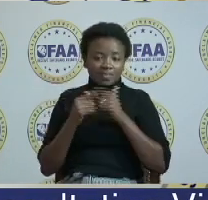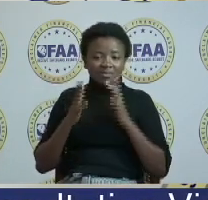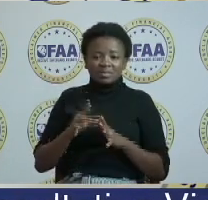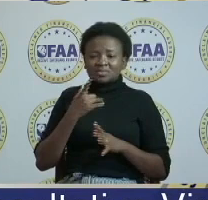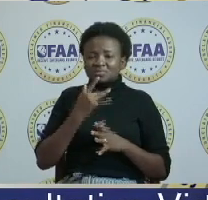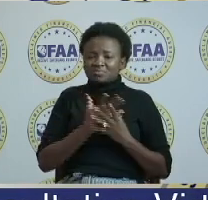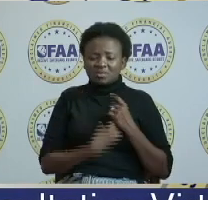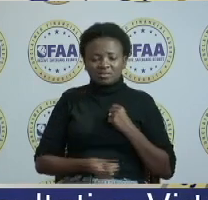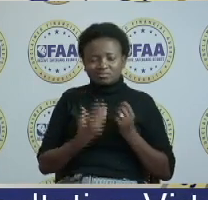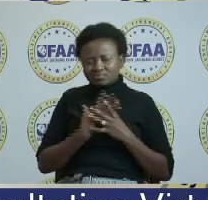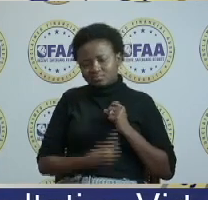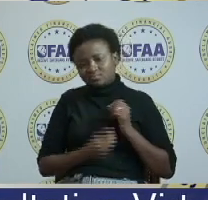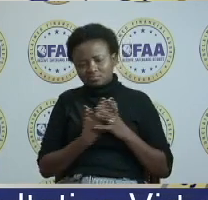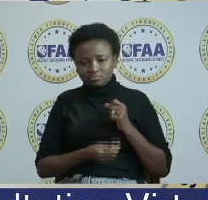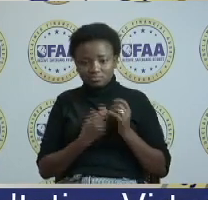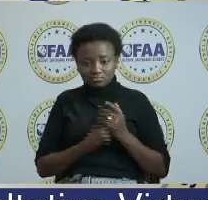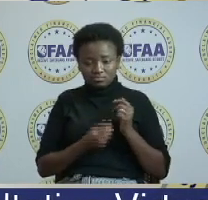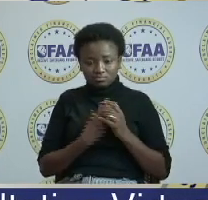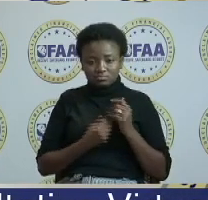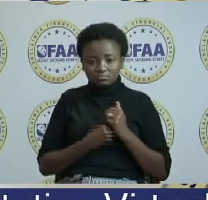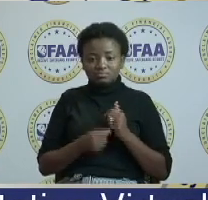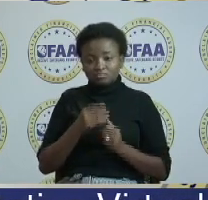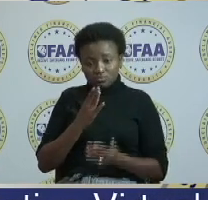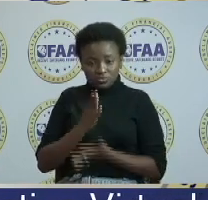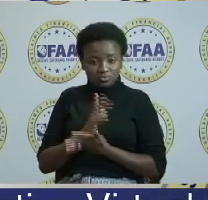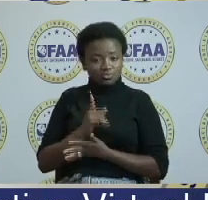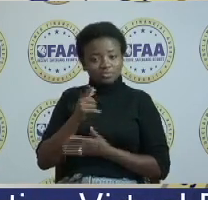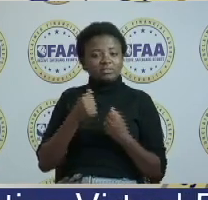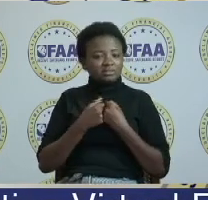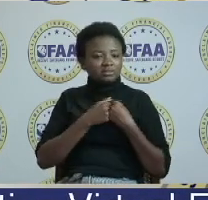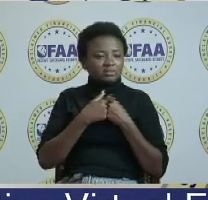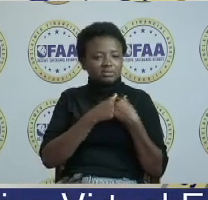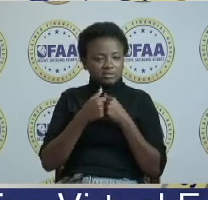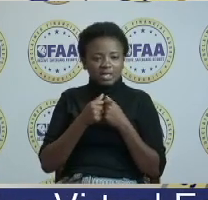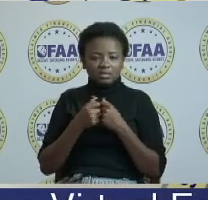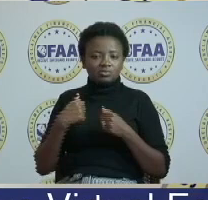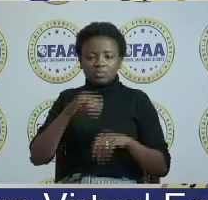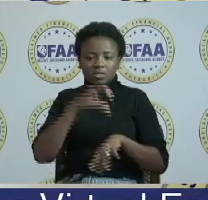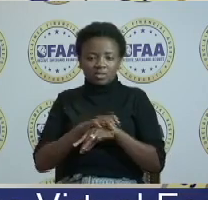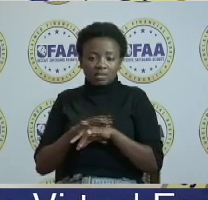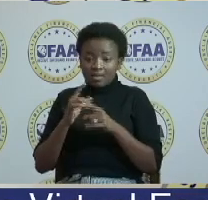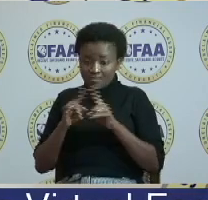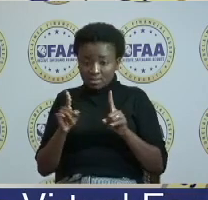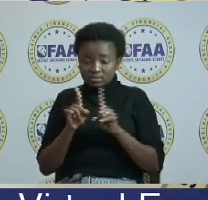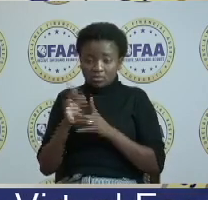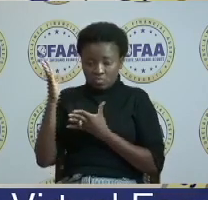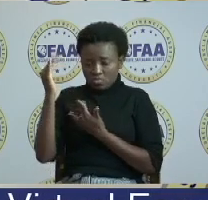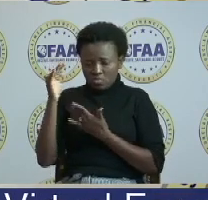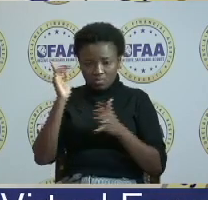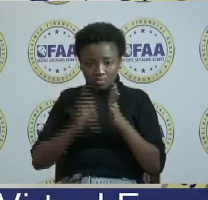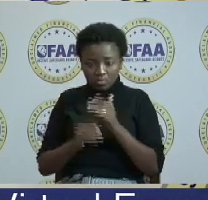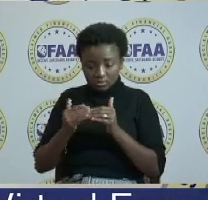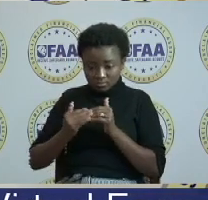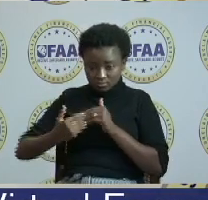get discouraged. And actually, that is the nature of these unclaimed financial assets. But we have hope that